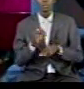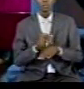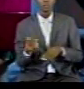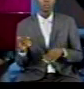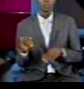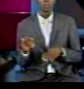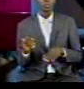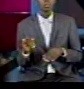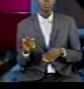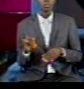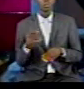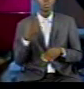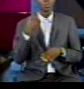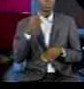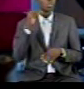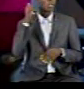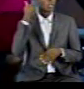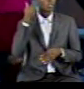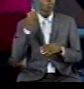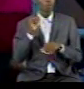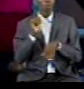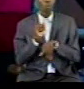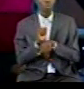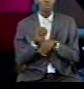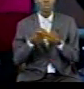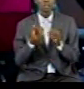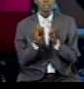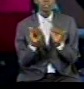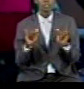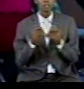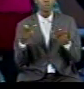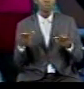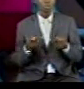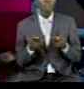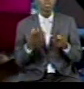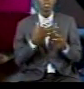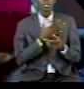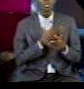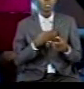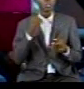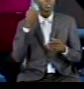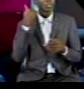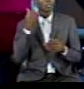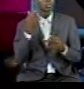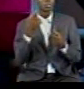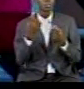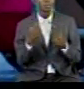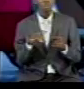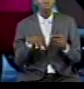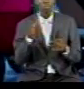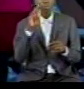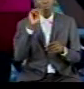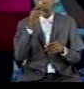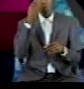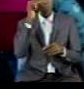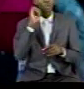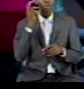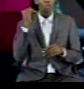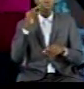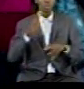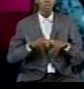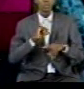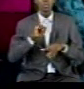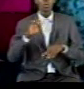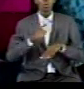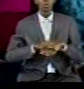works in that place. When she came, she get to find a place where they put me on bed because I was on wheelchair throughout the day in